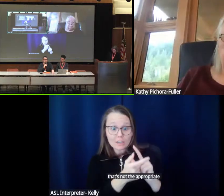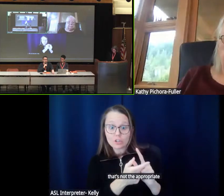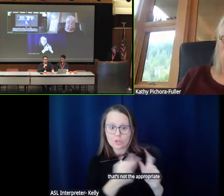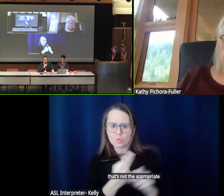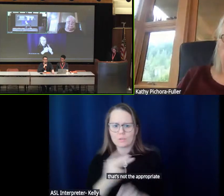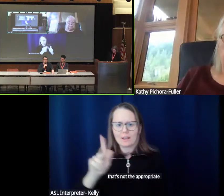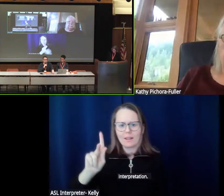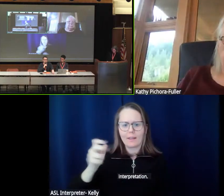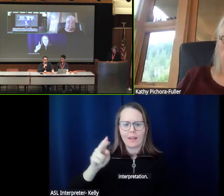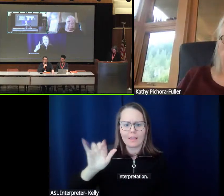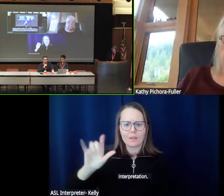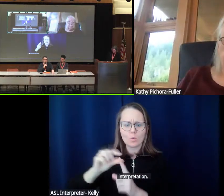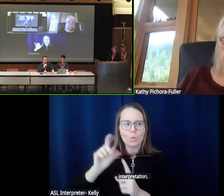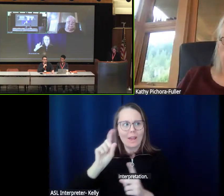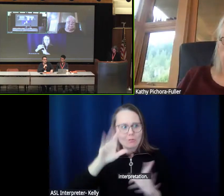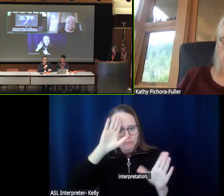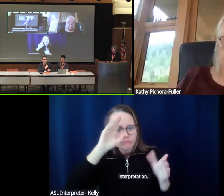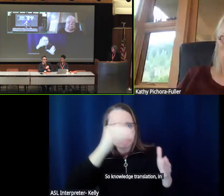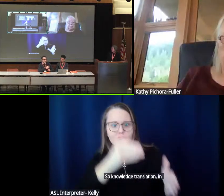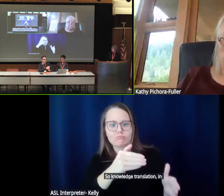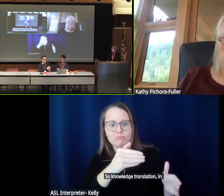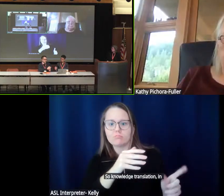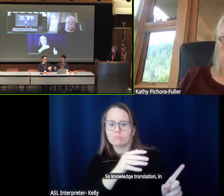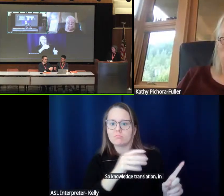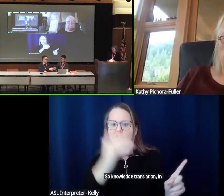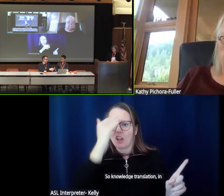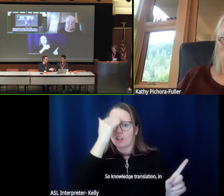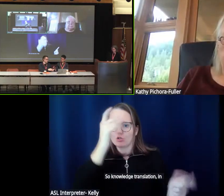where we have to be focusing, I think.